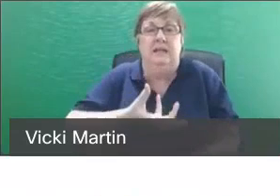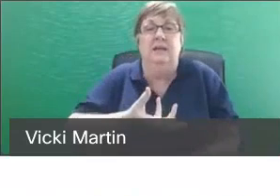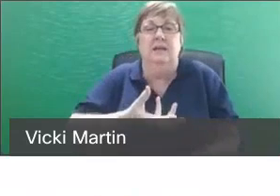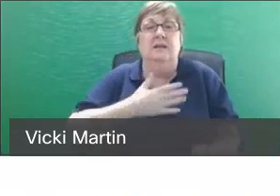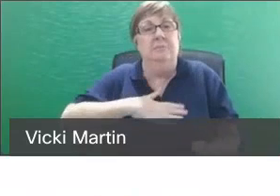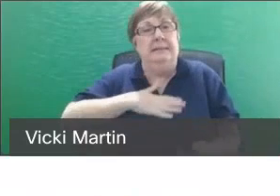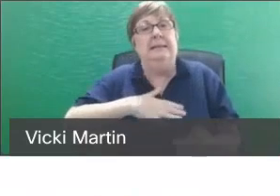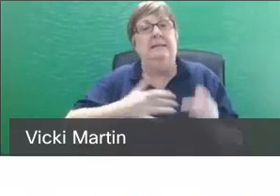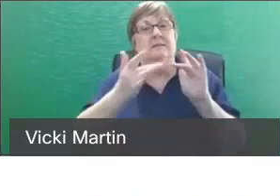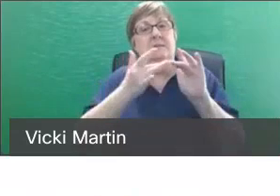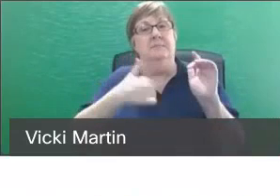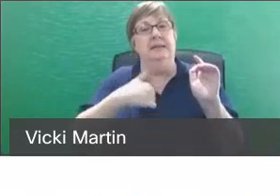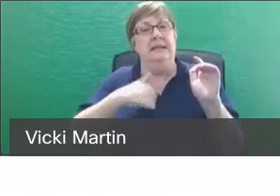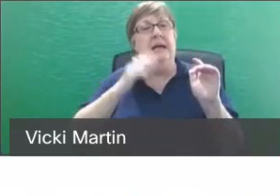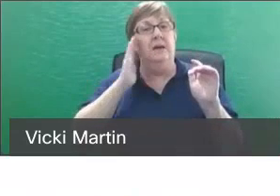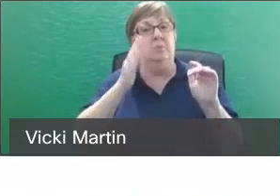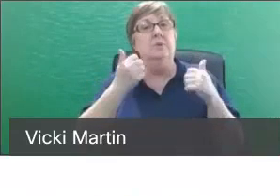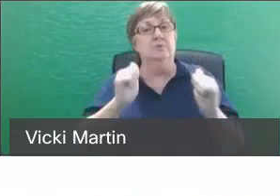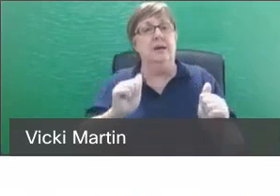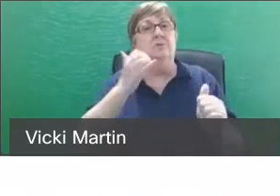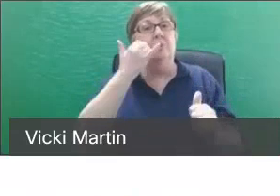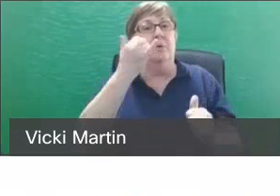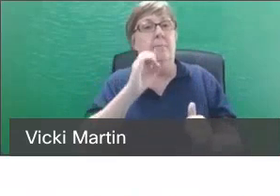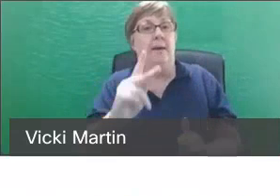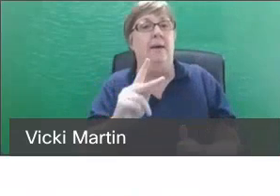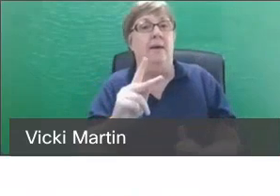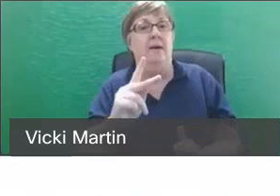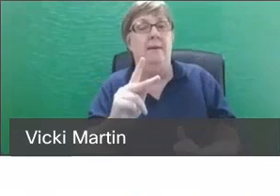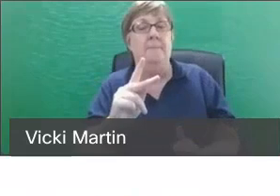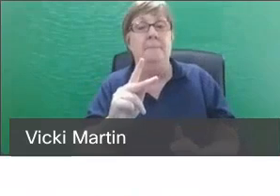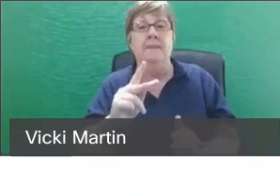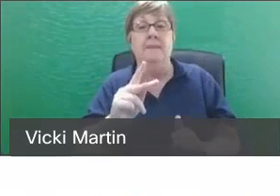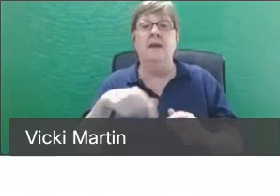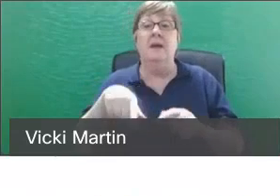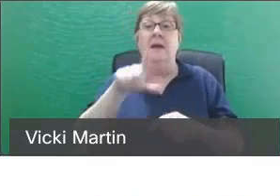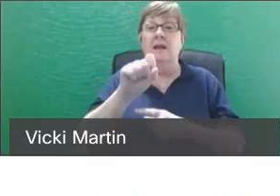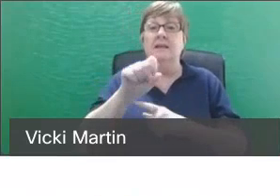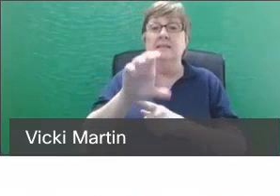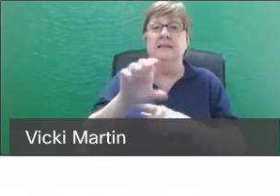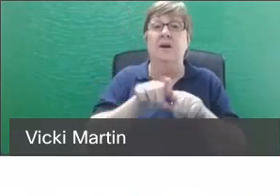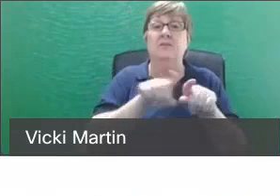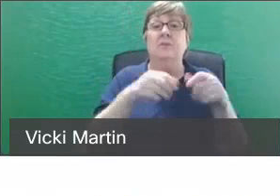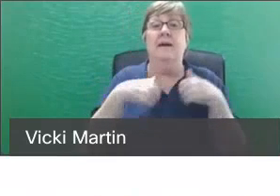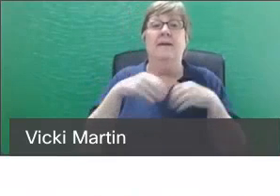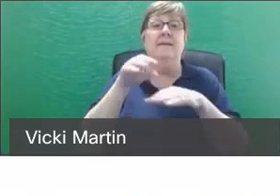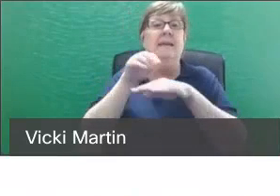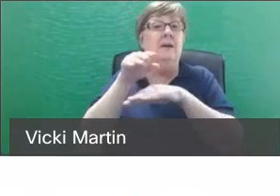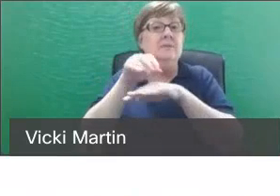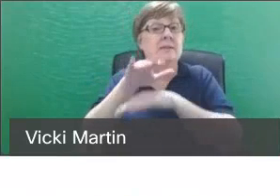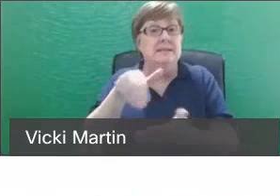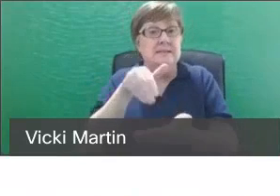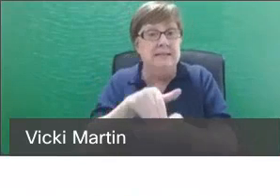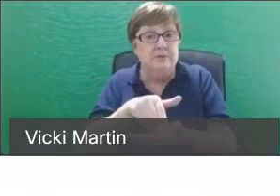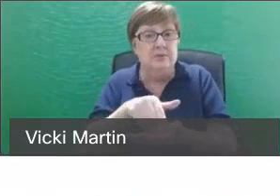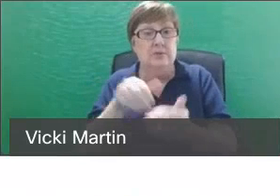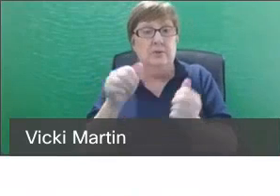as soon as possible. At Lone Star College, we also have a counseling center that might help you with academic counseling, career